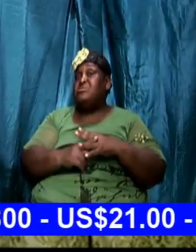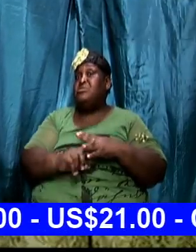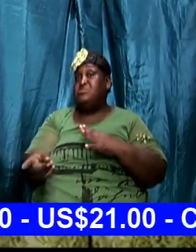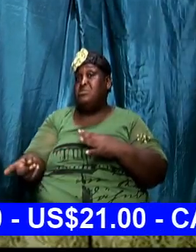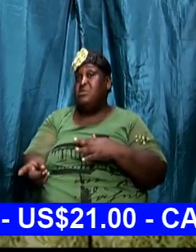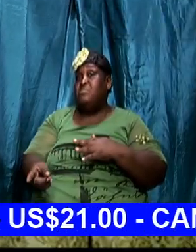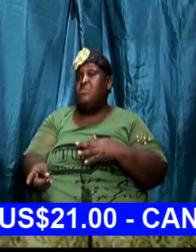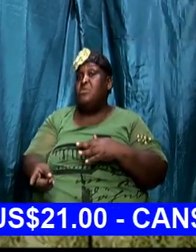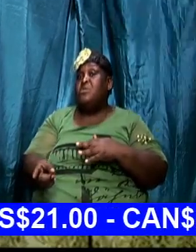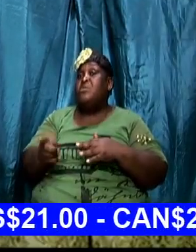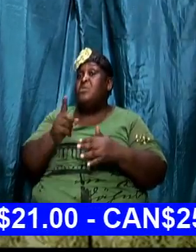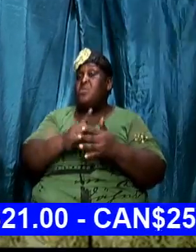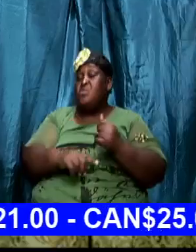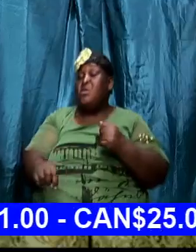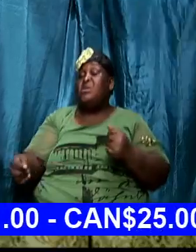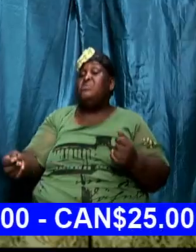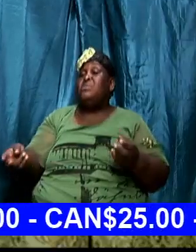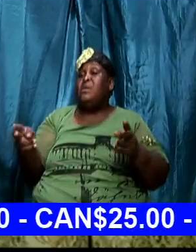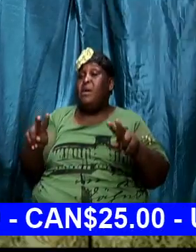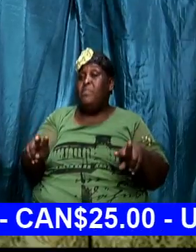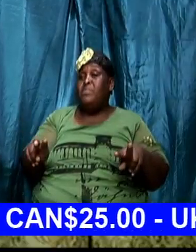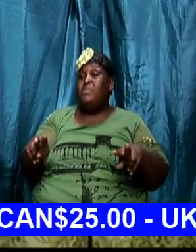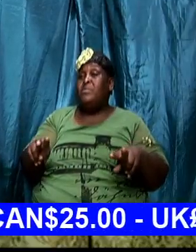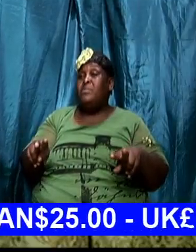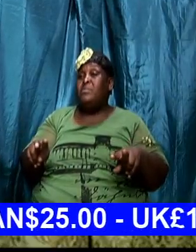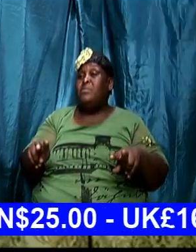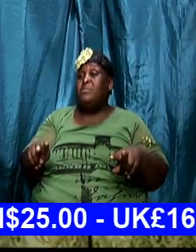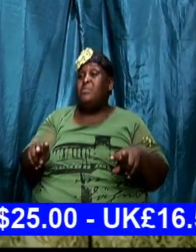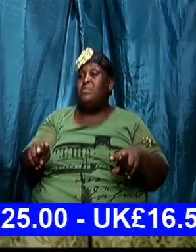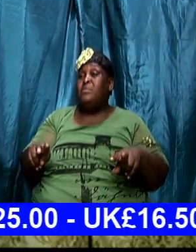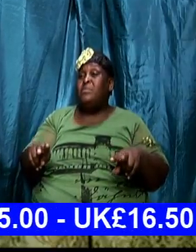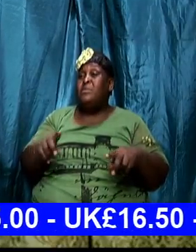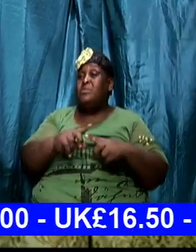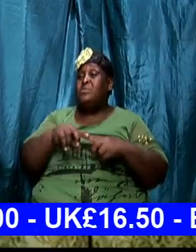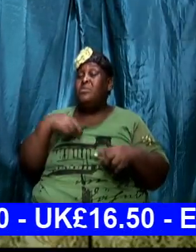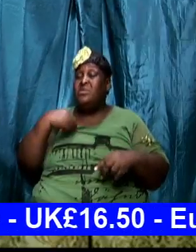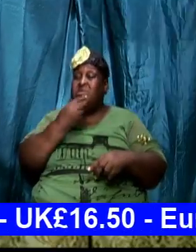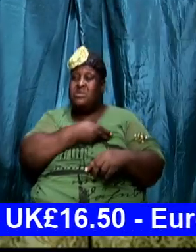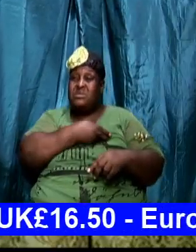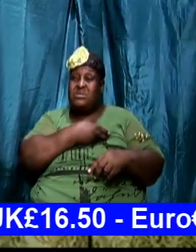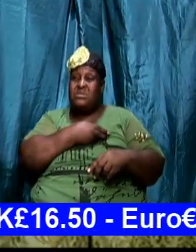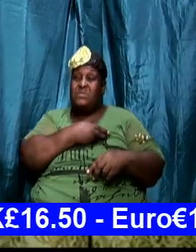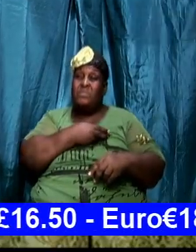our demise. Did you know that in the book of